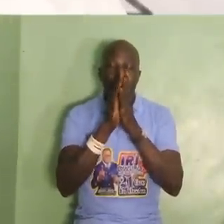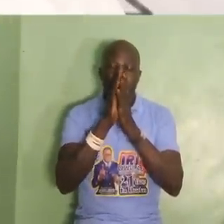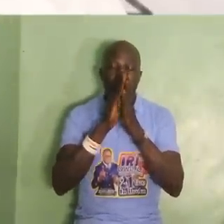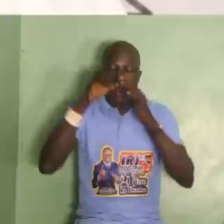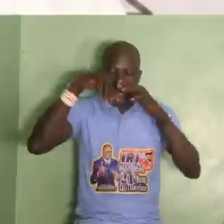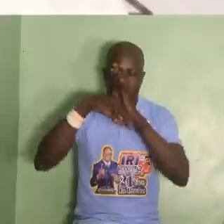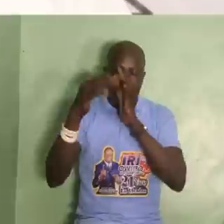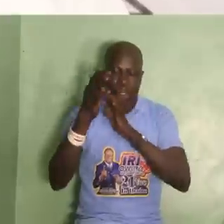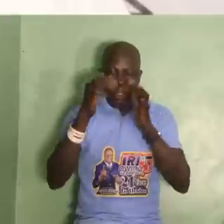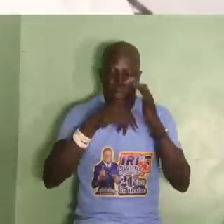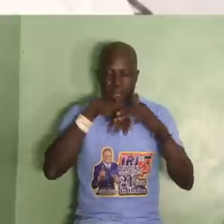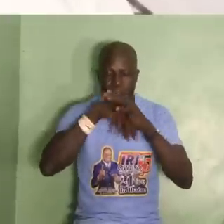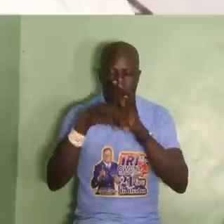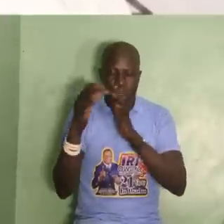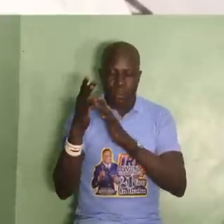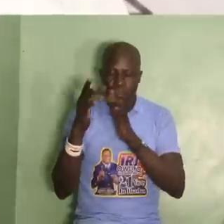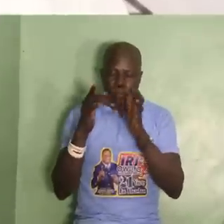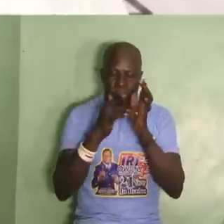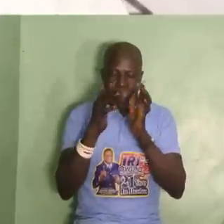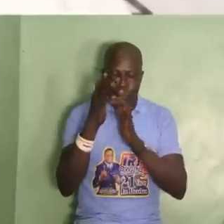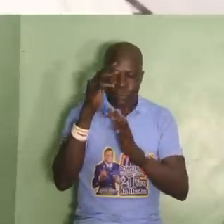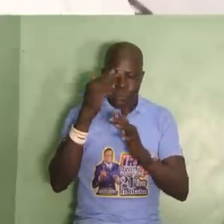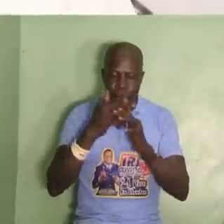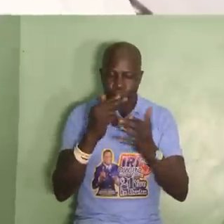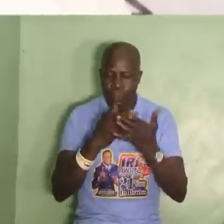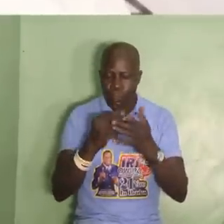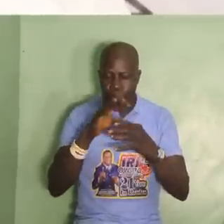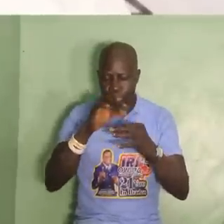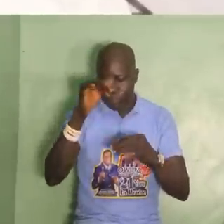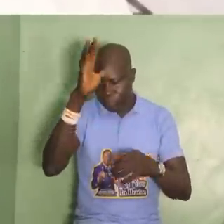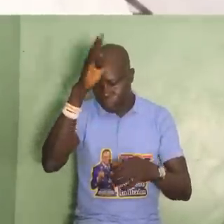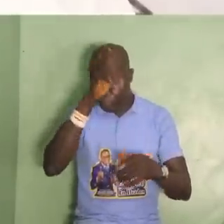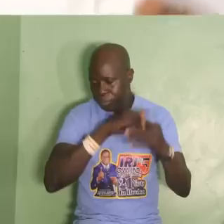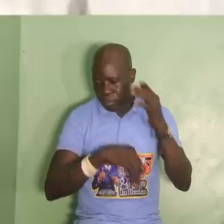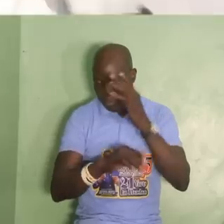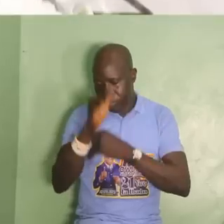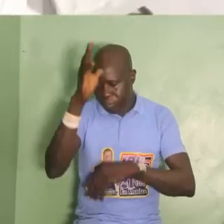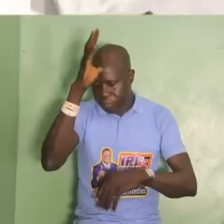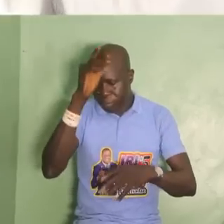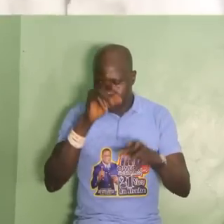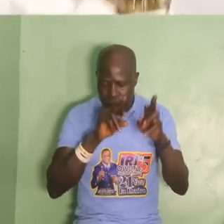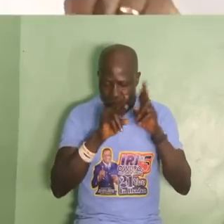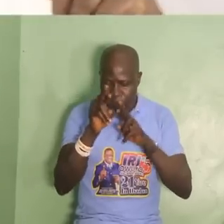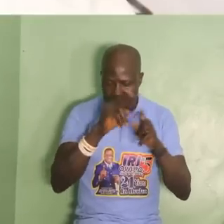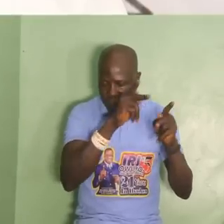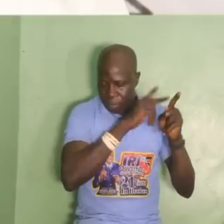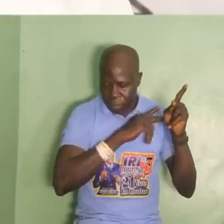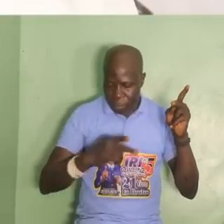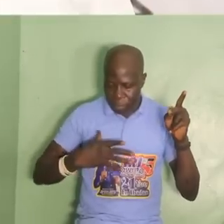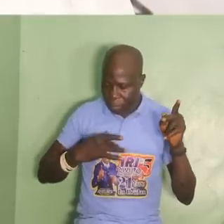Take your key. We'll be praying with you. And there's a big key. Key, nani? Yes, ni Muslim ilu bada na.